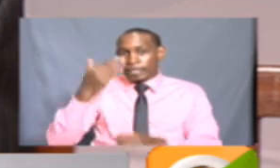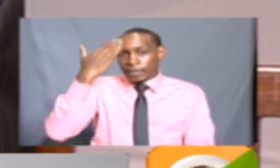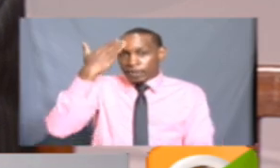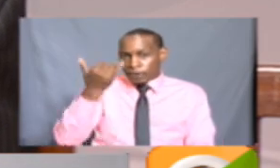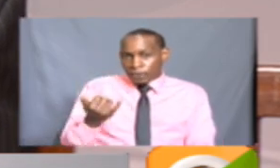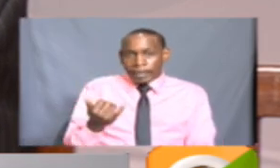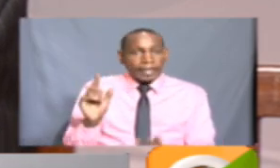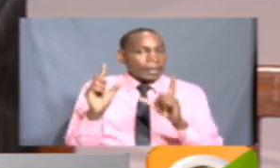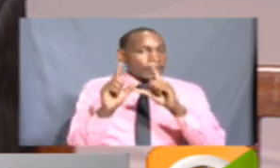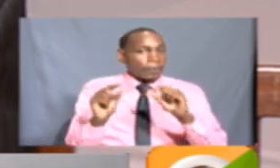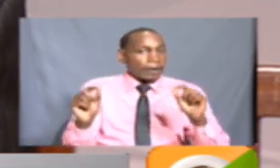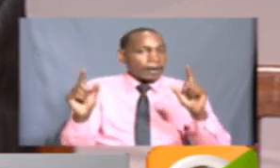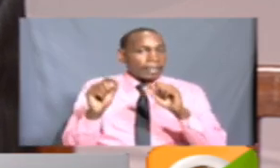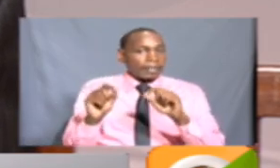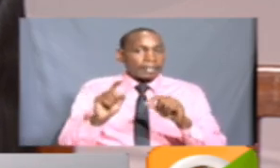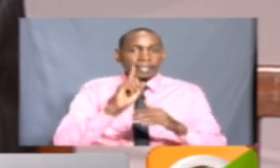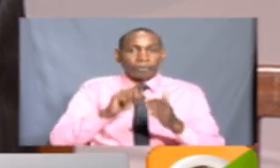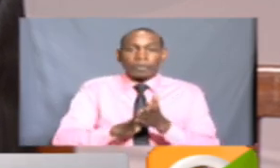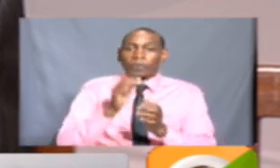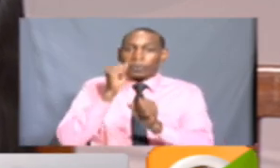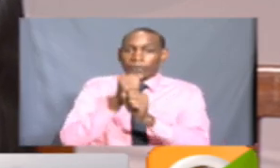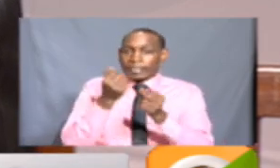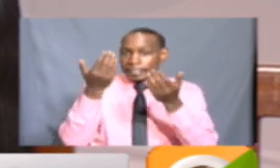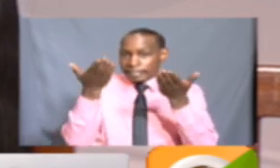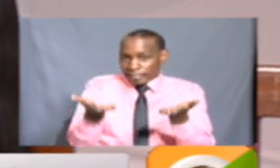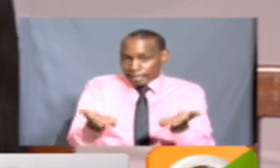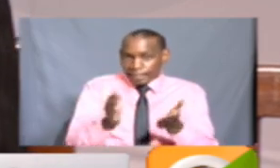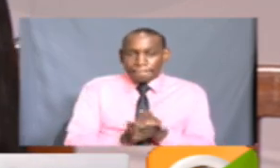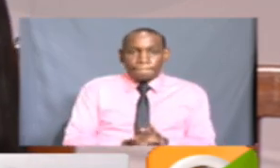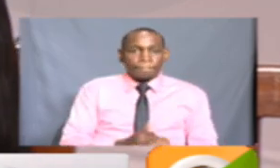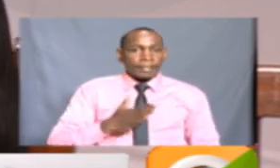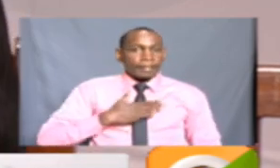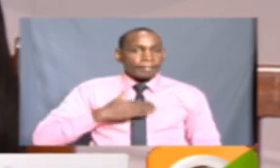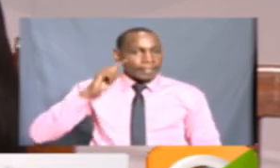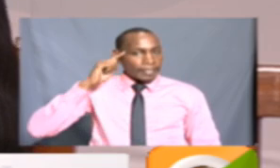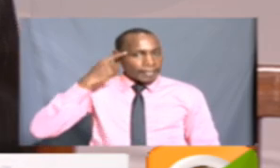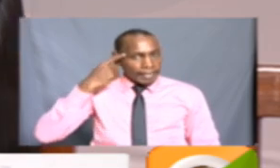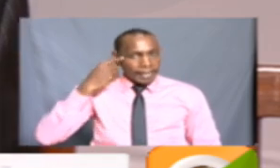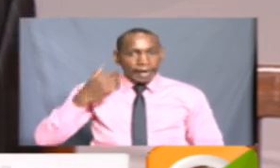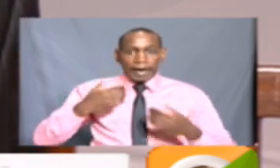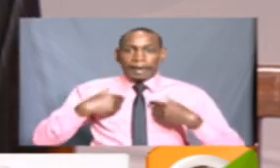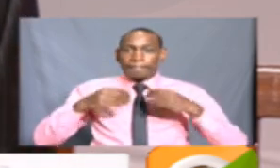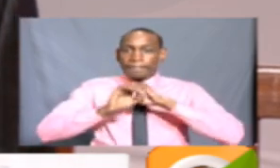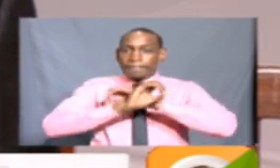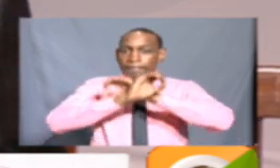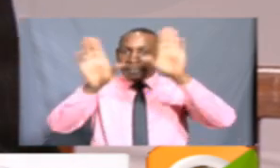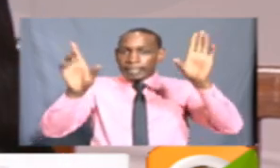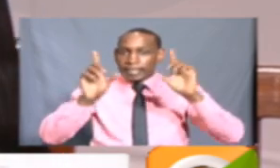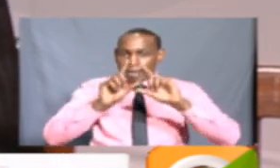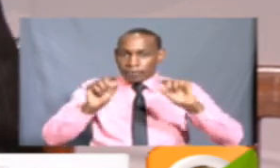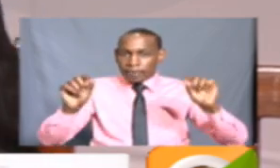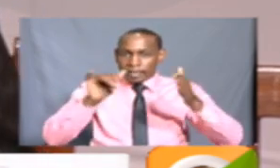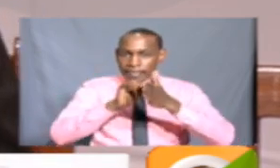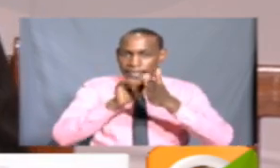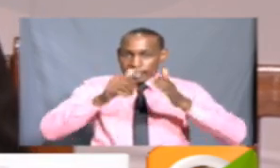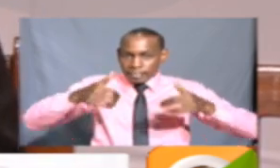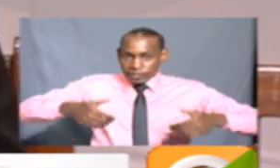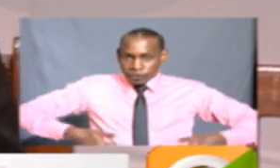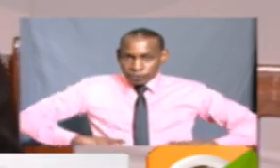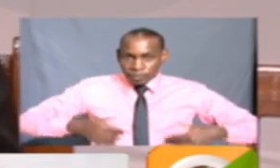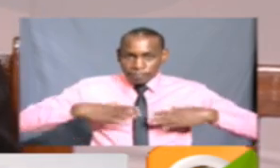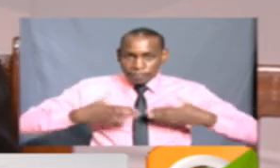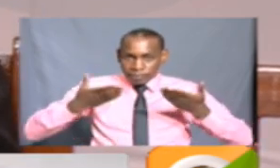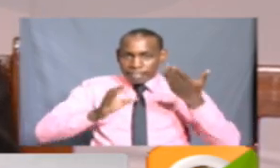they say that it has worked this time round? I think there's a very clear message which the youthful people in this